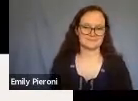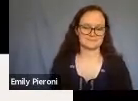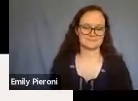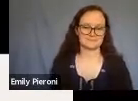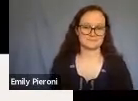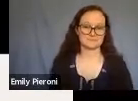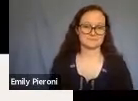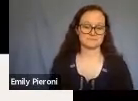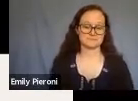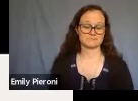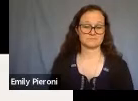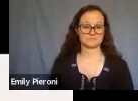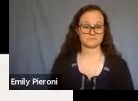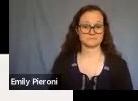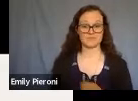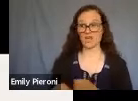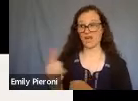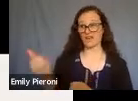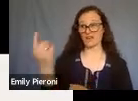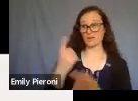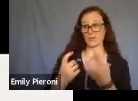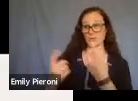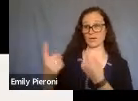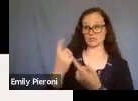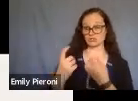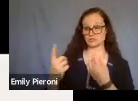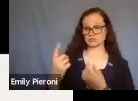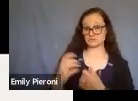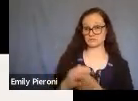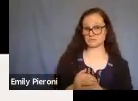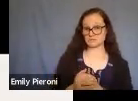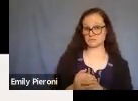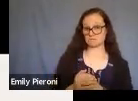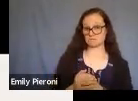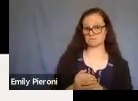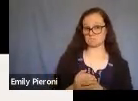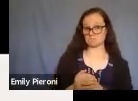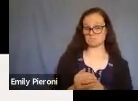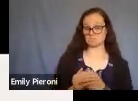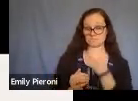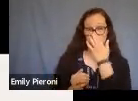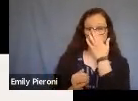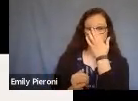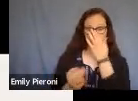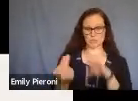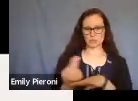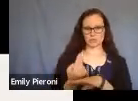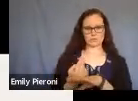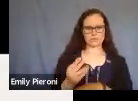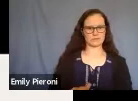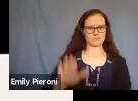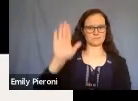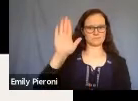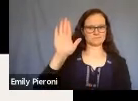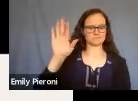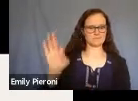Okay. Any other questions from our attendees using the hand raise function?